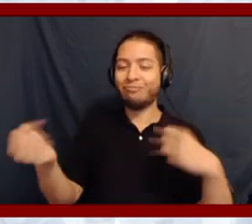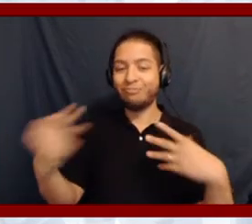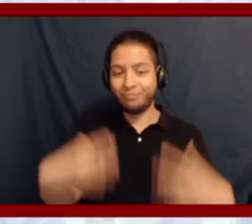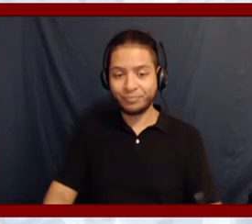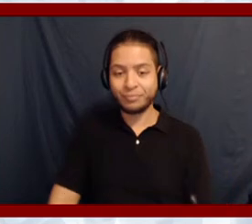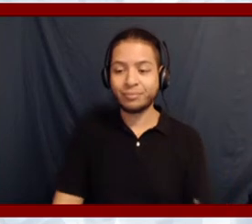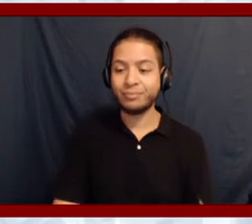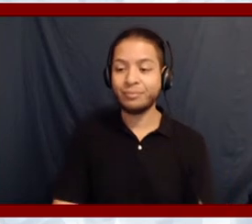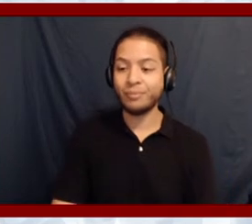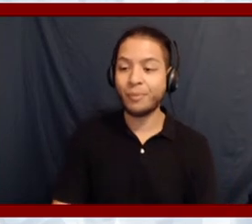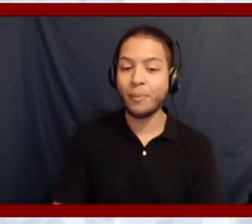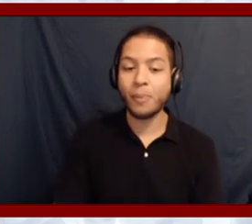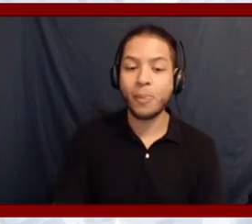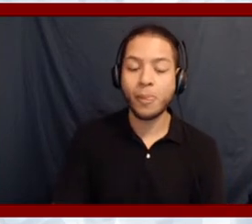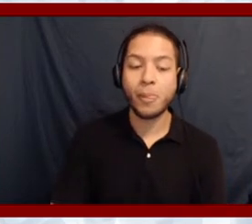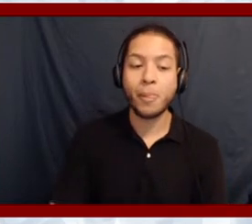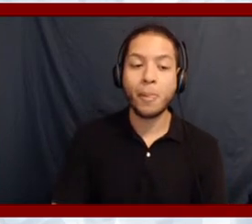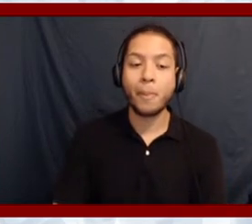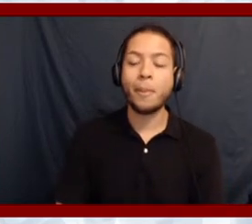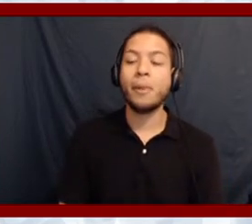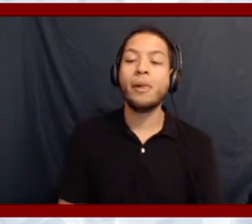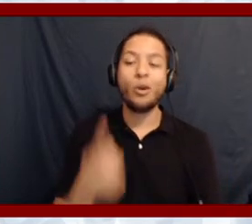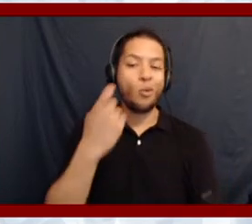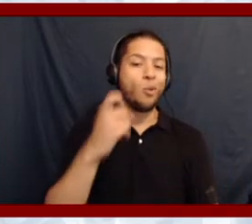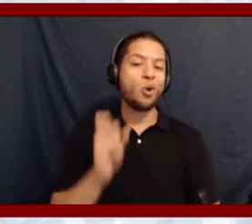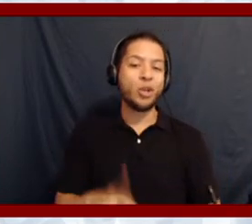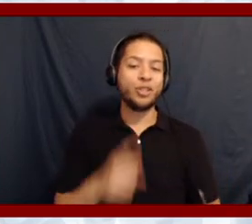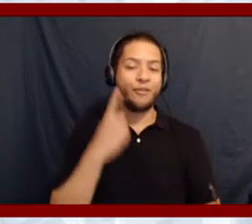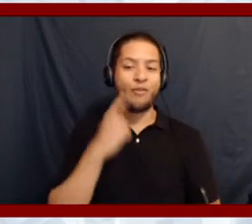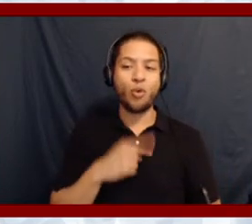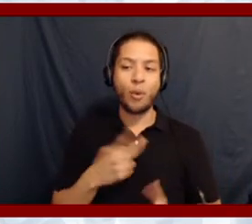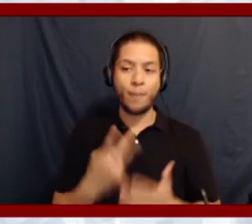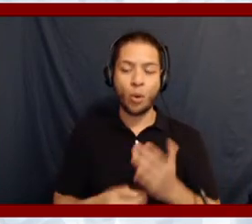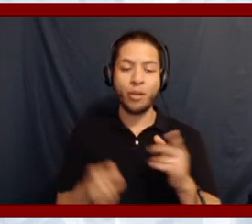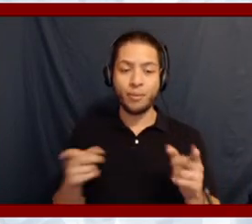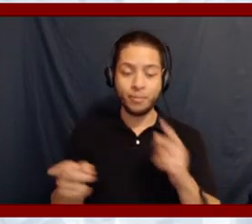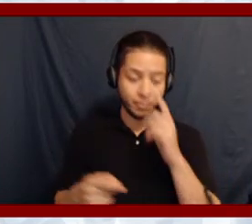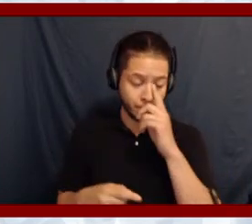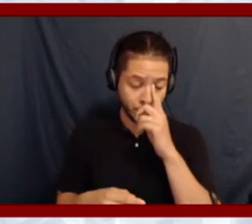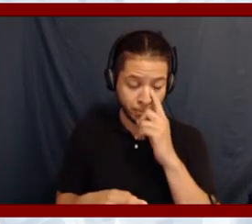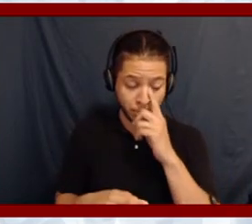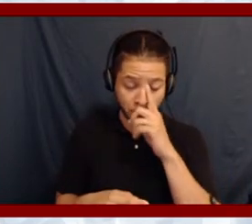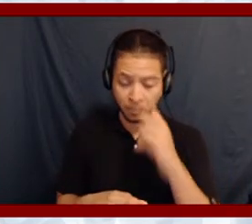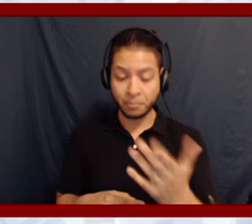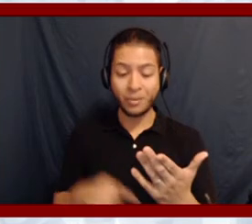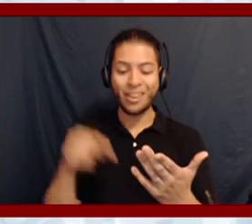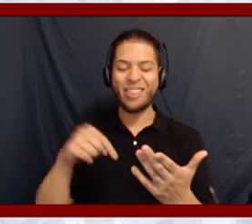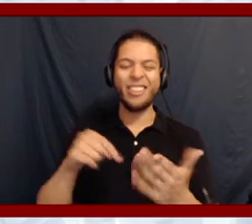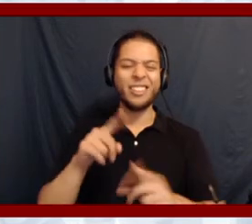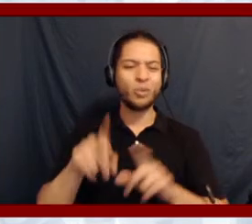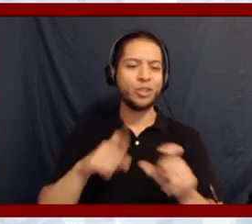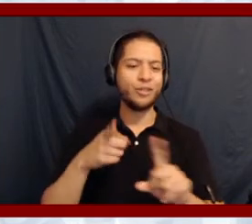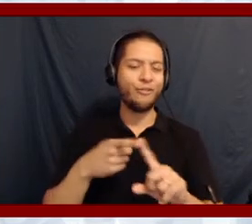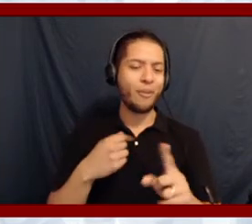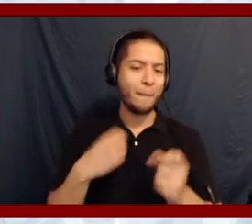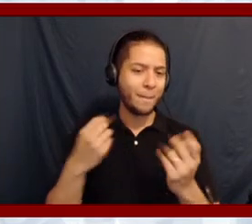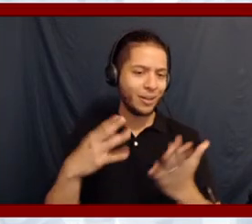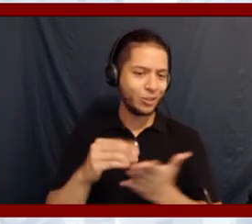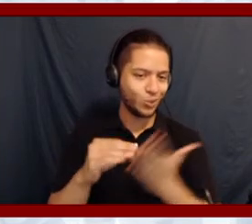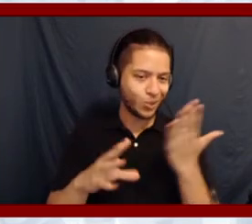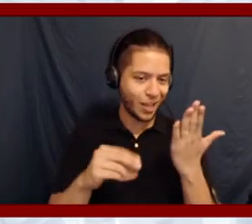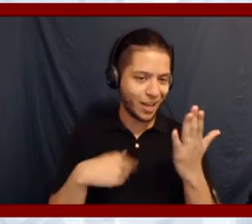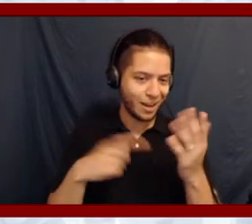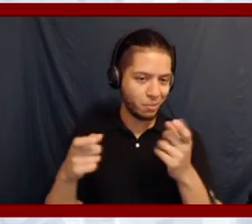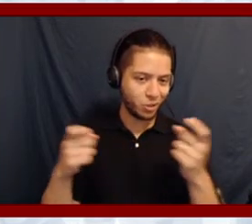one, again, this is one to both of you. And this also comes from numerous students and administrators at HBCUs. It says, what can the